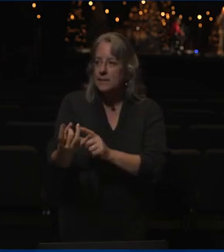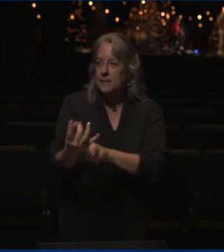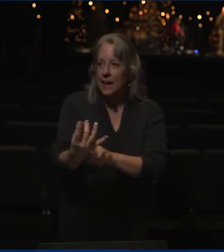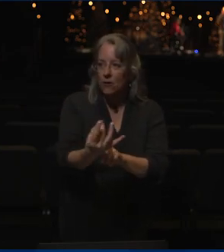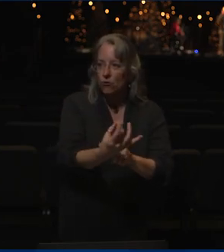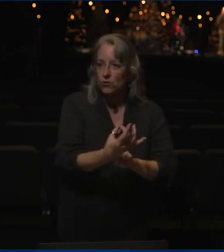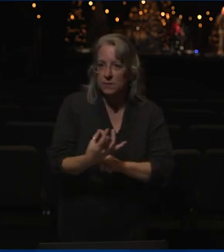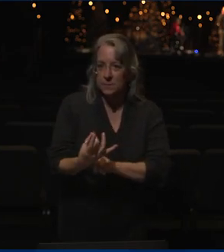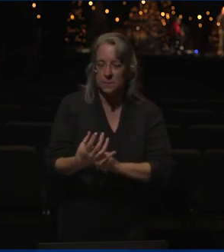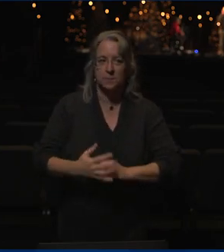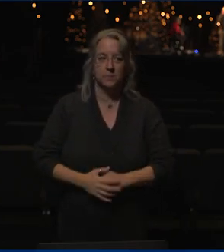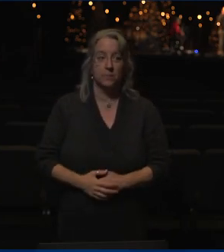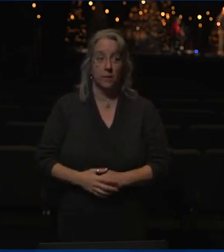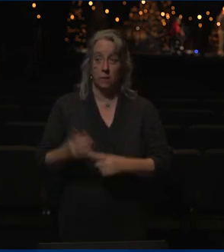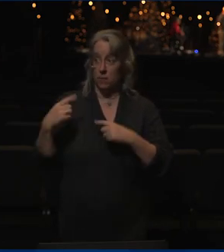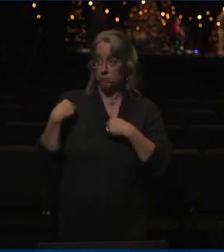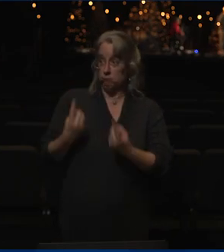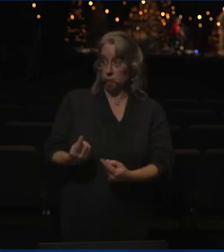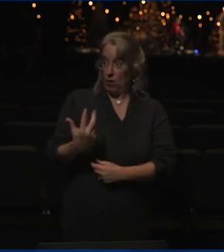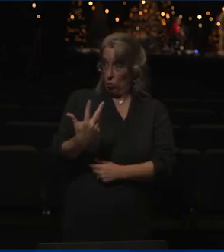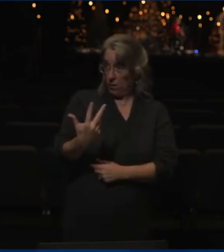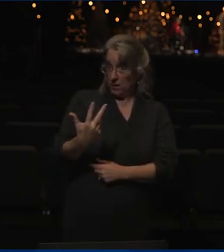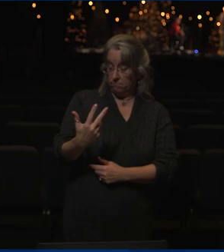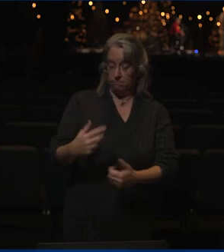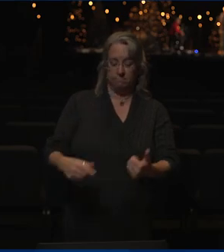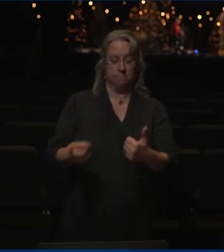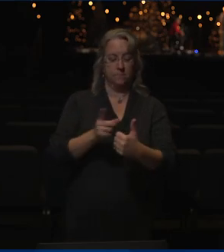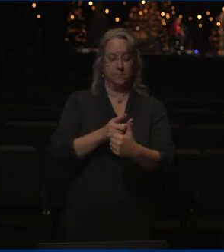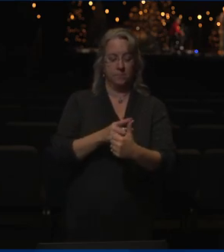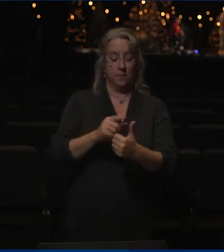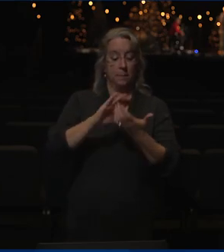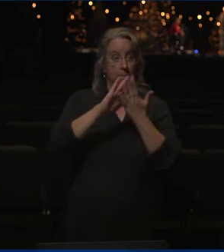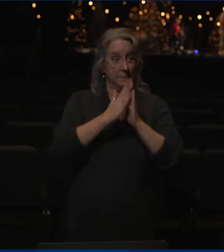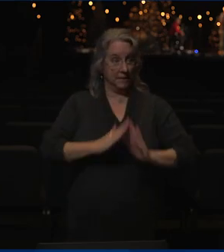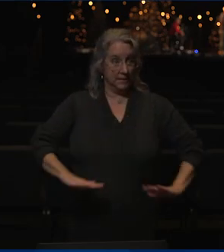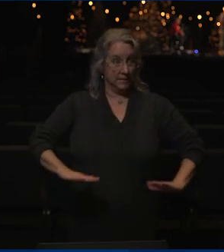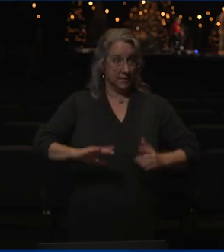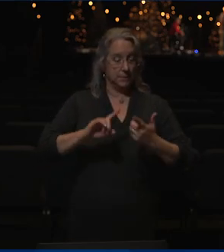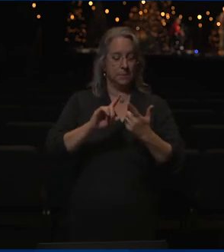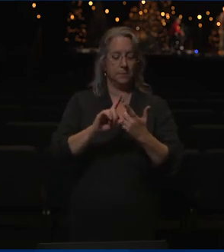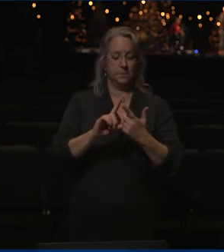to this point, we've lit three candles, which has been the candle of peace,